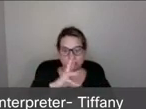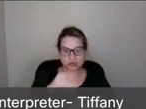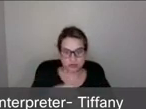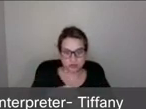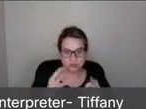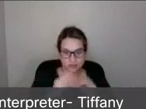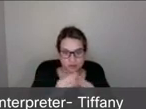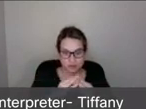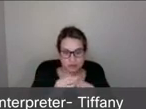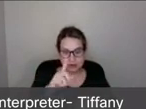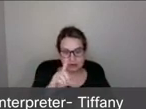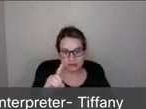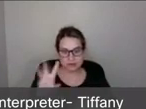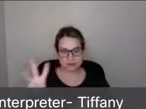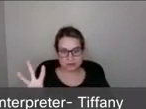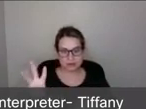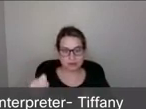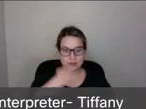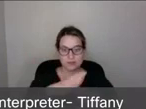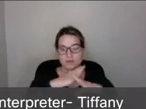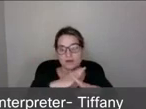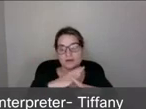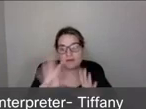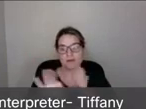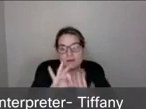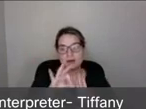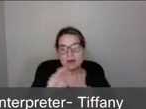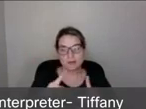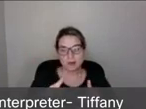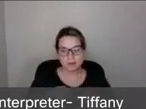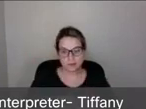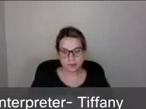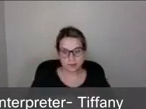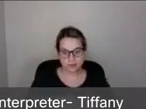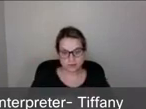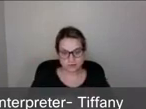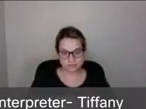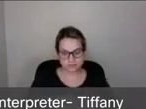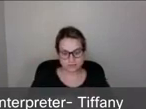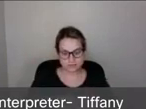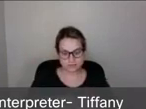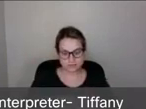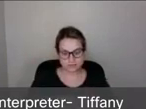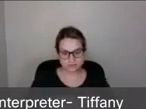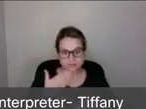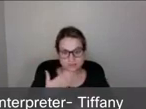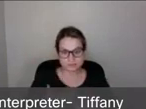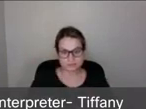legislative District 6, it could prevent us from electing candidates of choice into the legislature. Thank